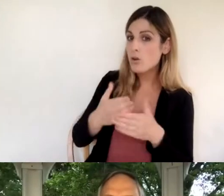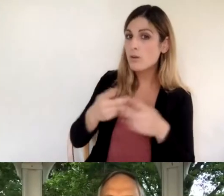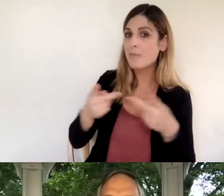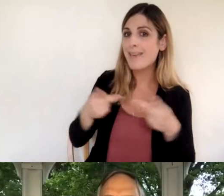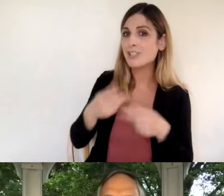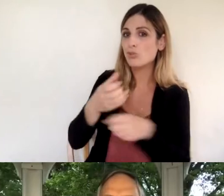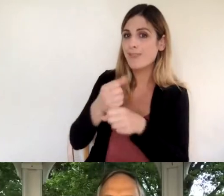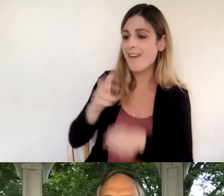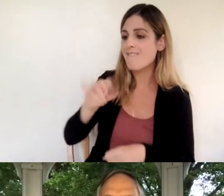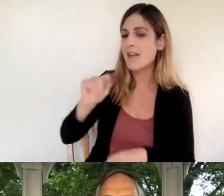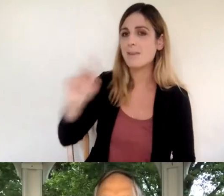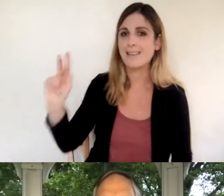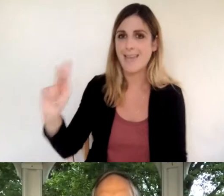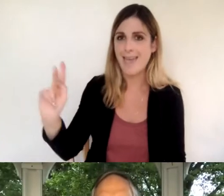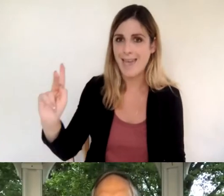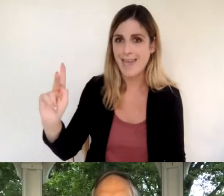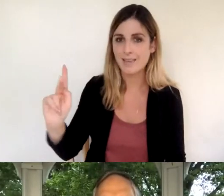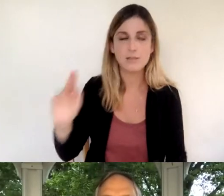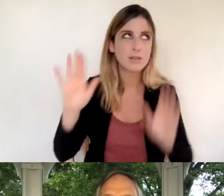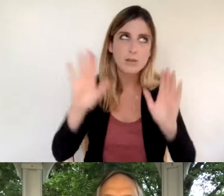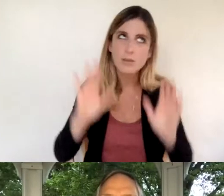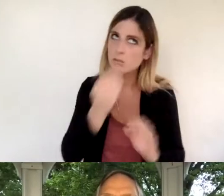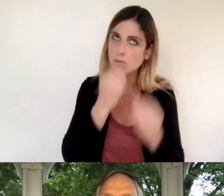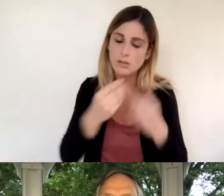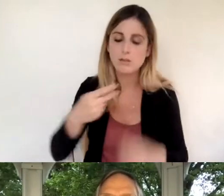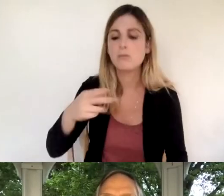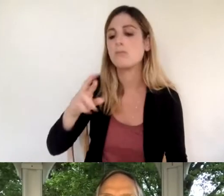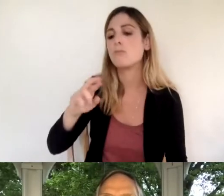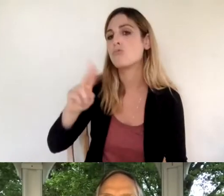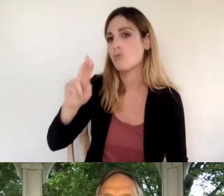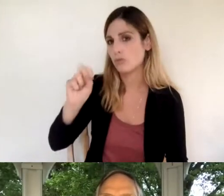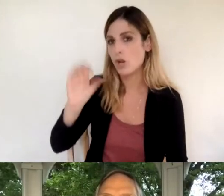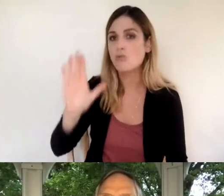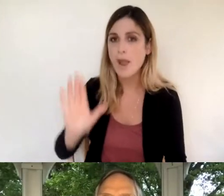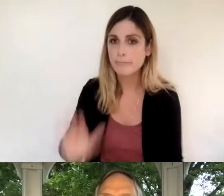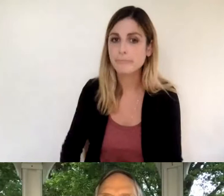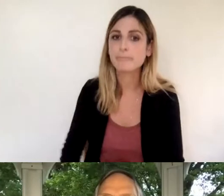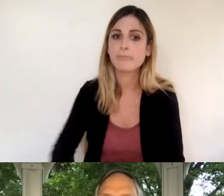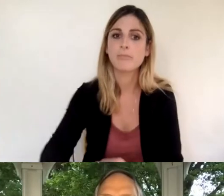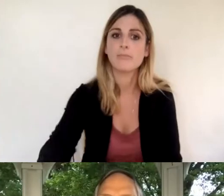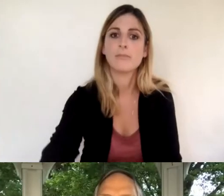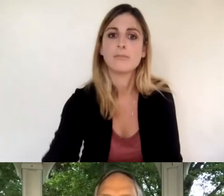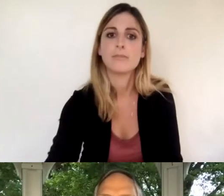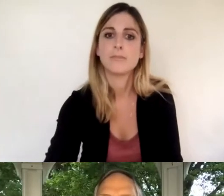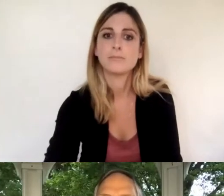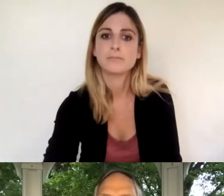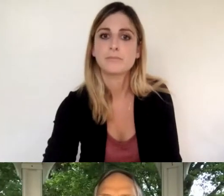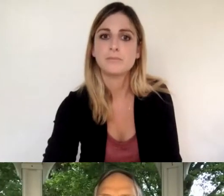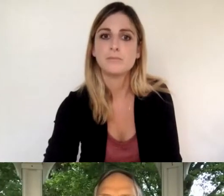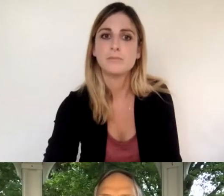that's good for bone health. So prunes are great to eat. Okay.